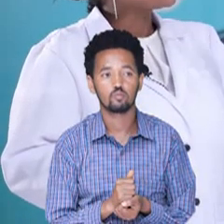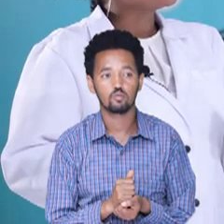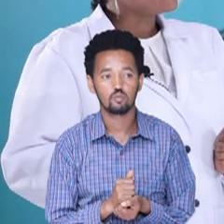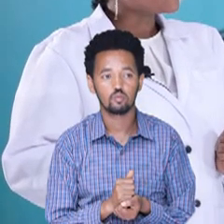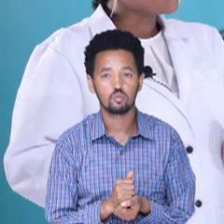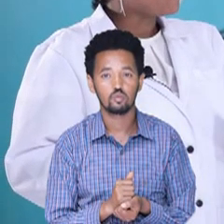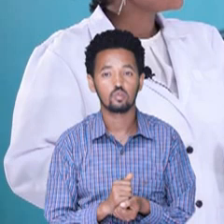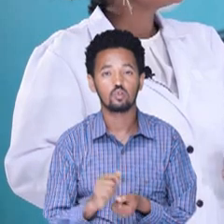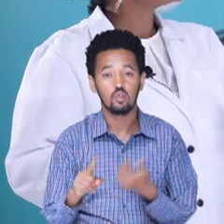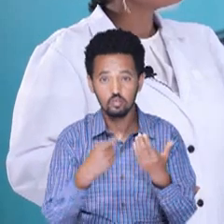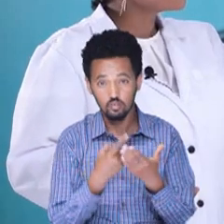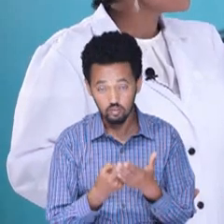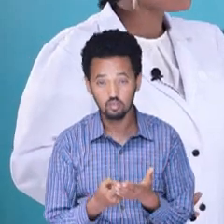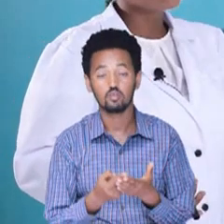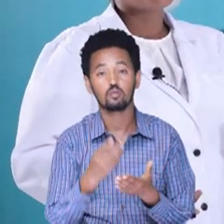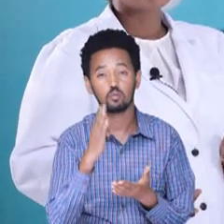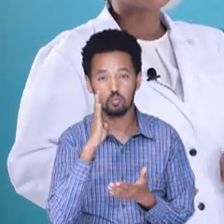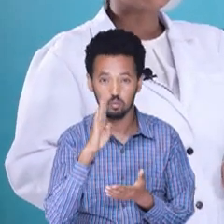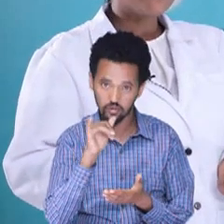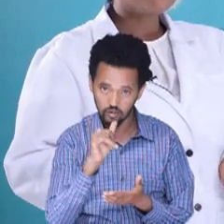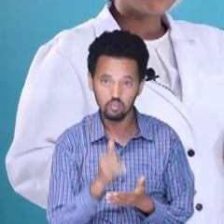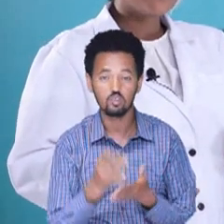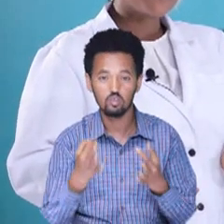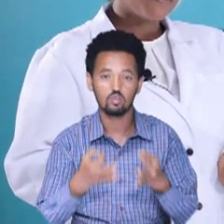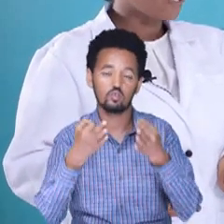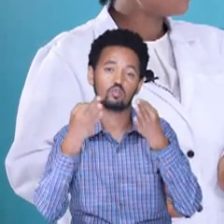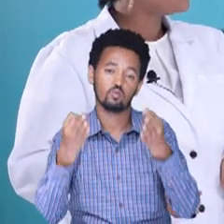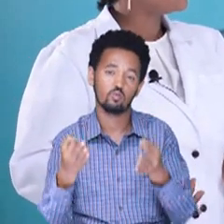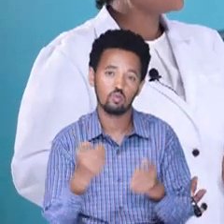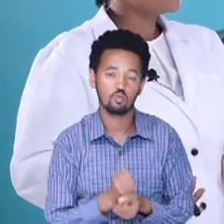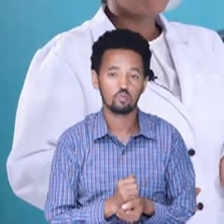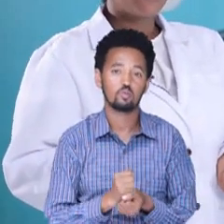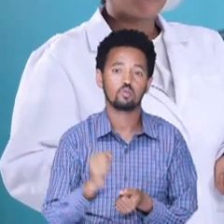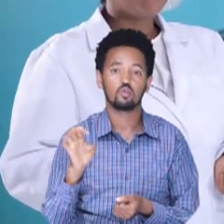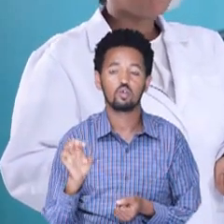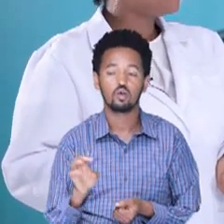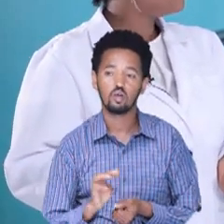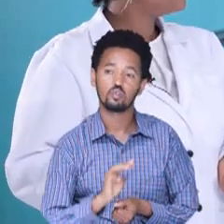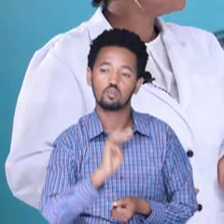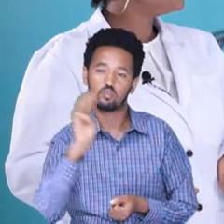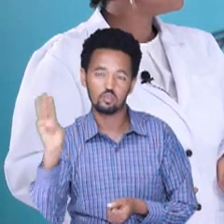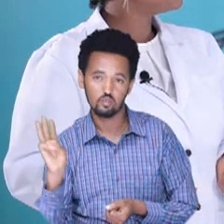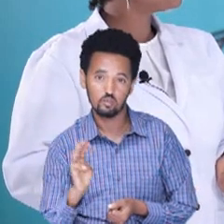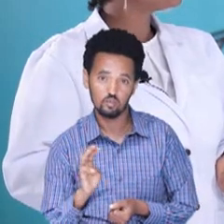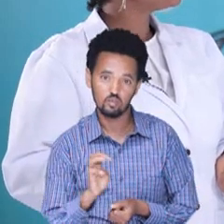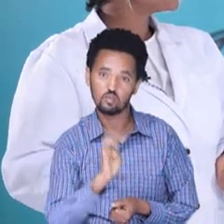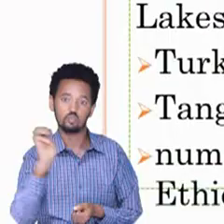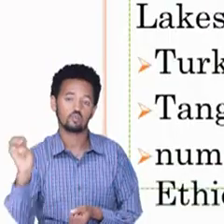The Rift Valley lakes occupy the floor of the Great East Africa Rift Valley.